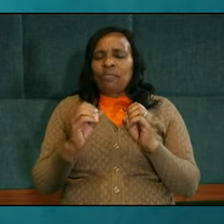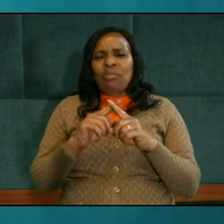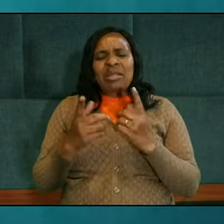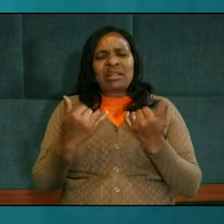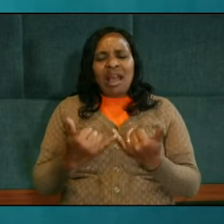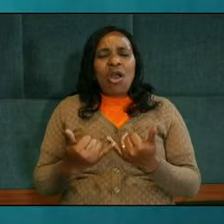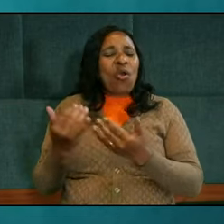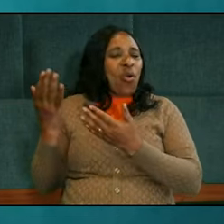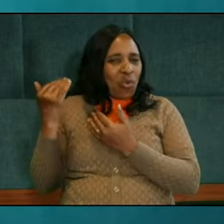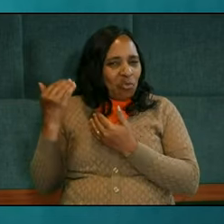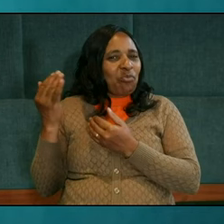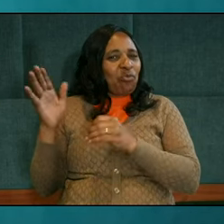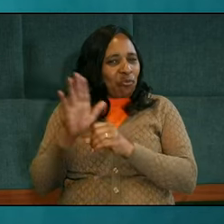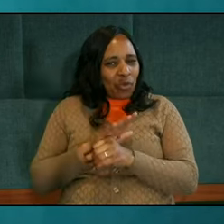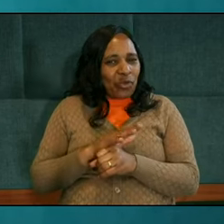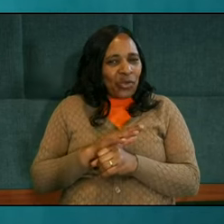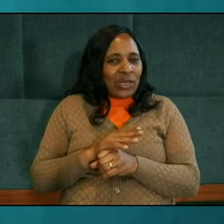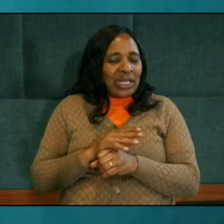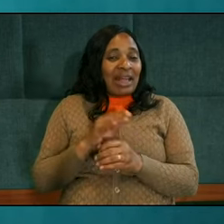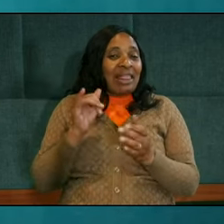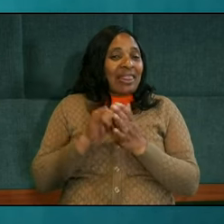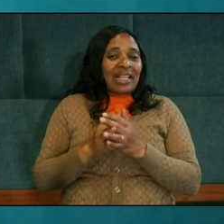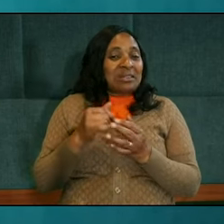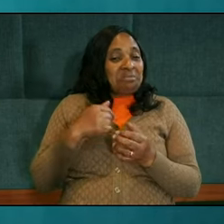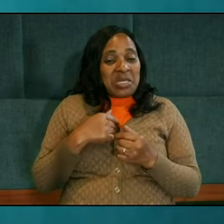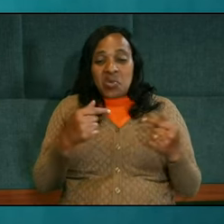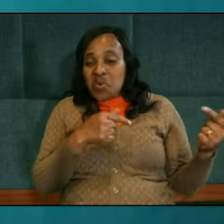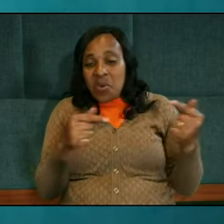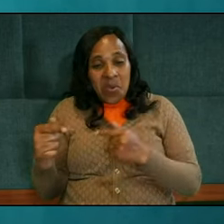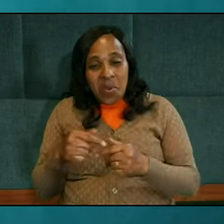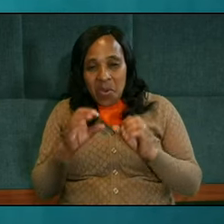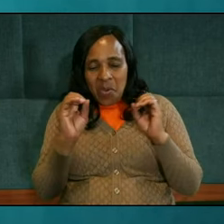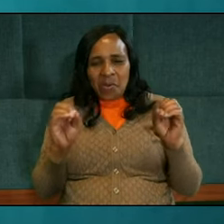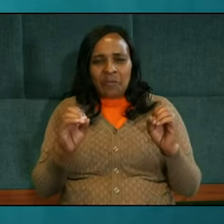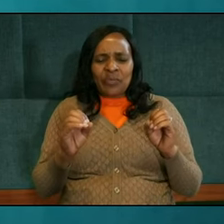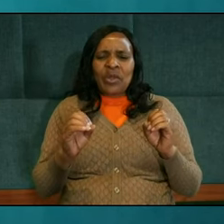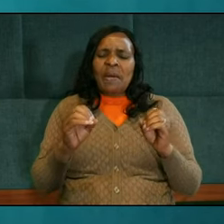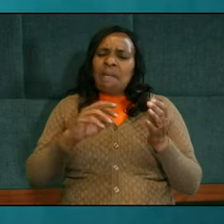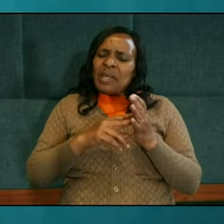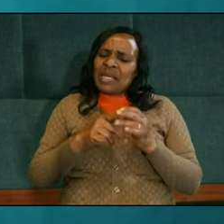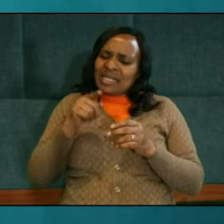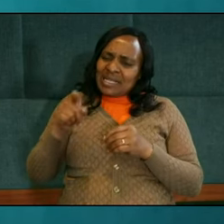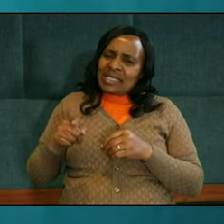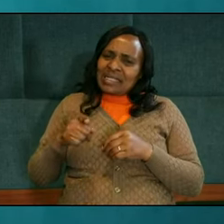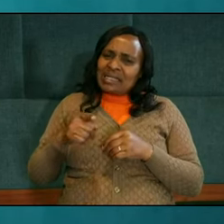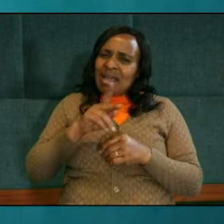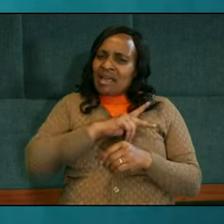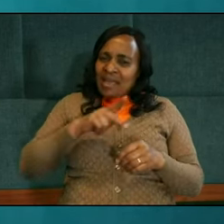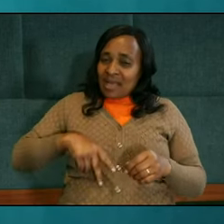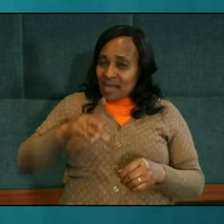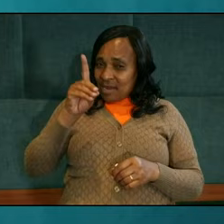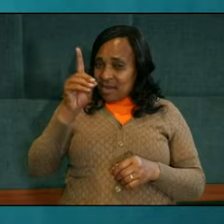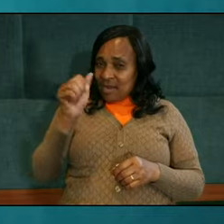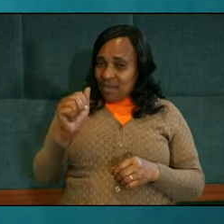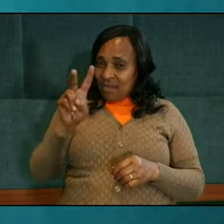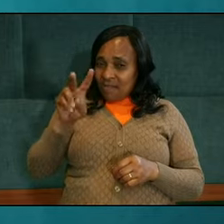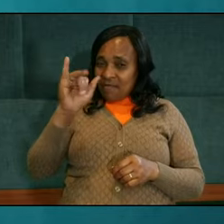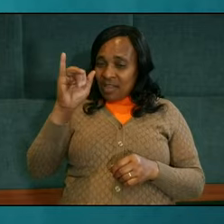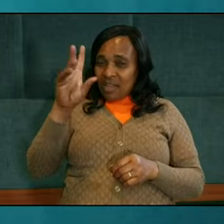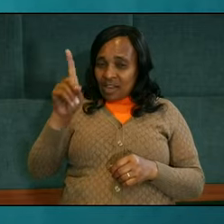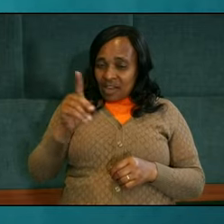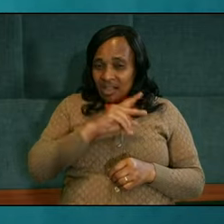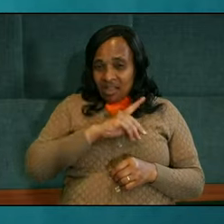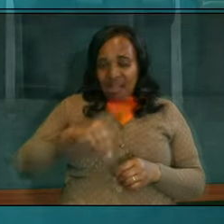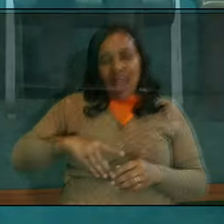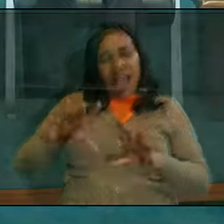He's still hopeful that he's not at fault. But David accepts his sin and tries to tread back towards